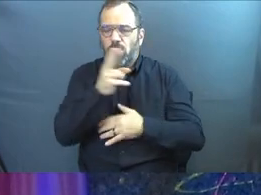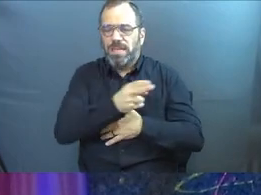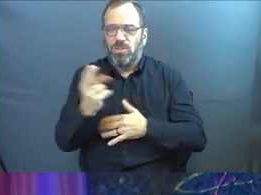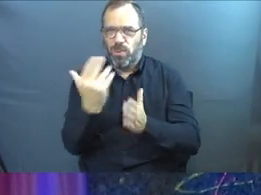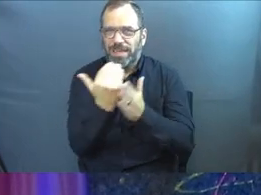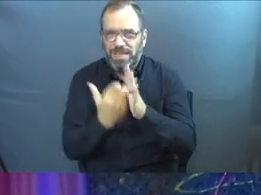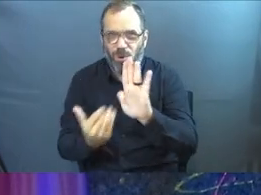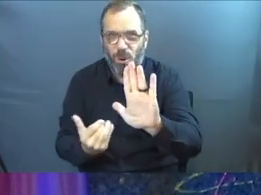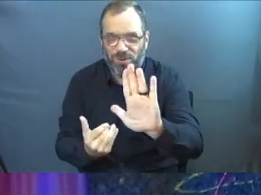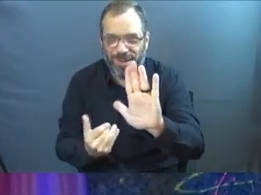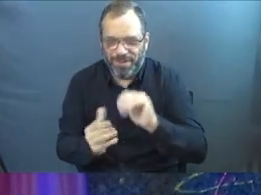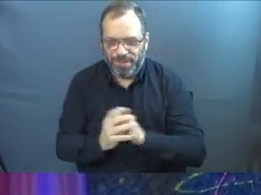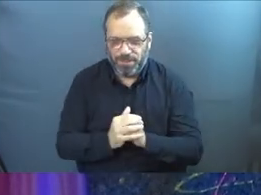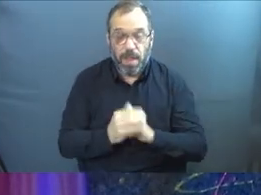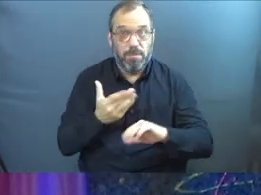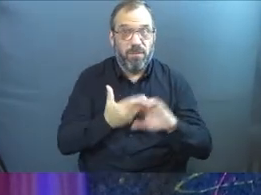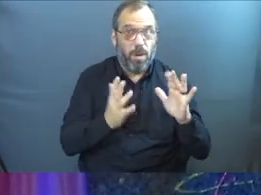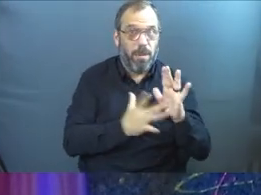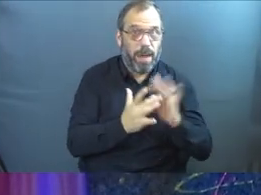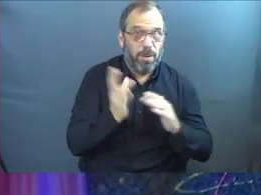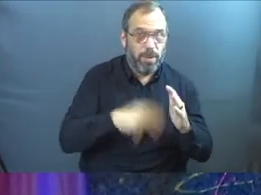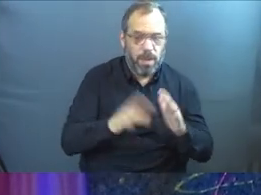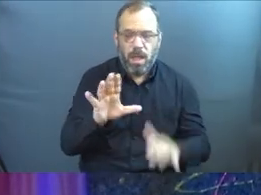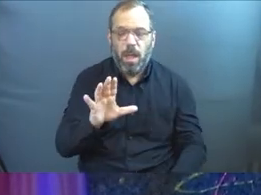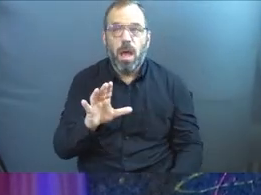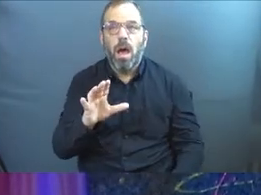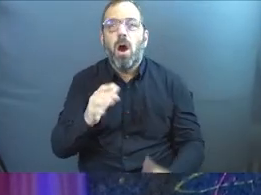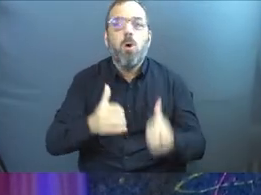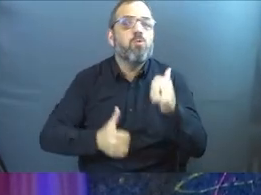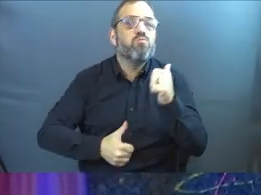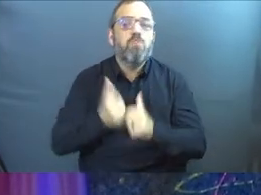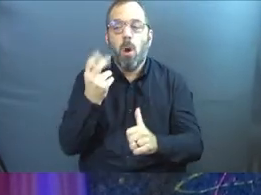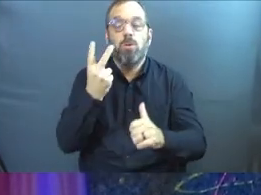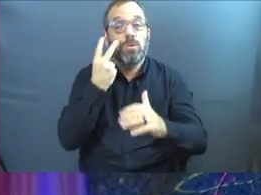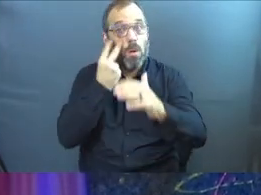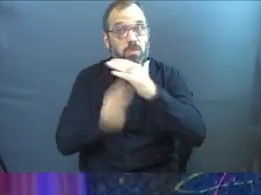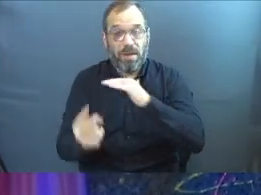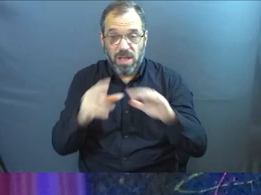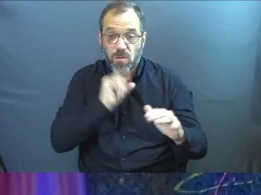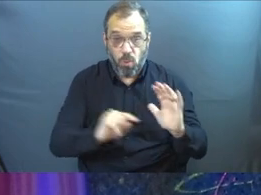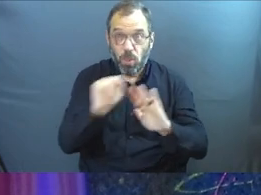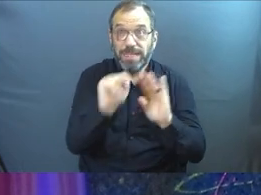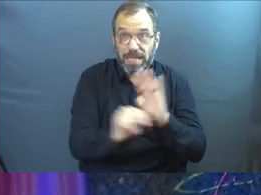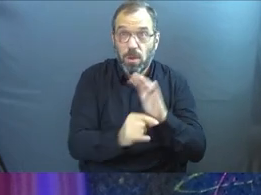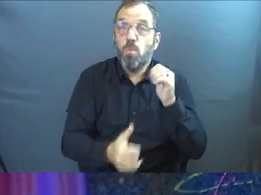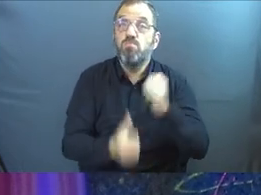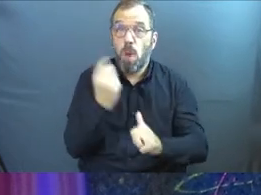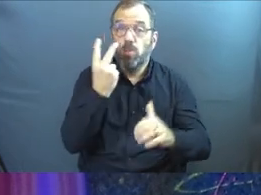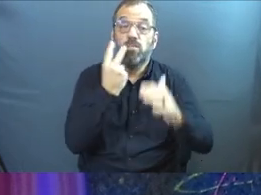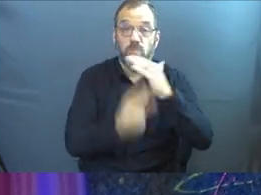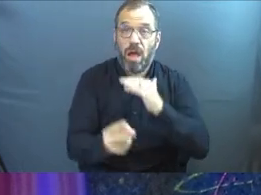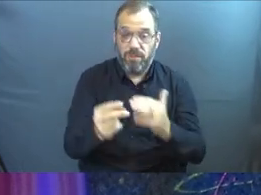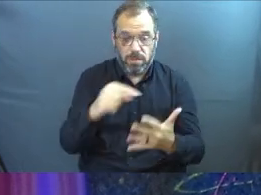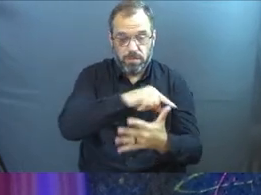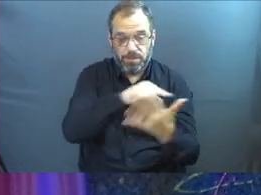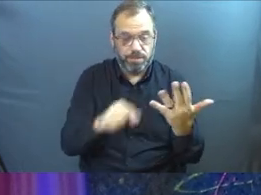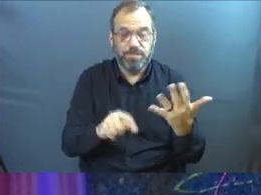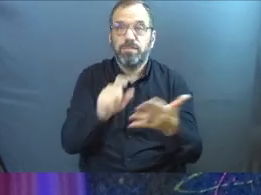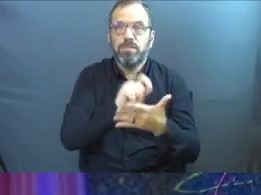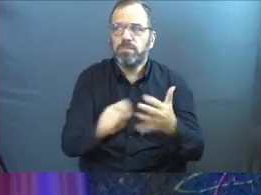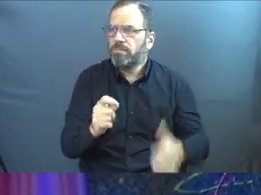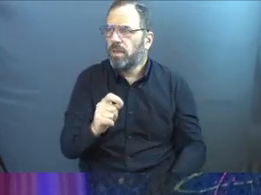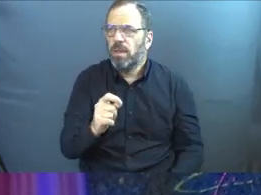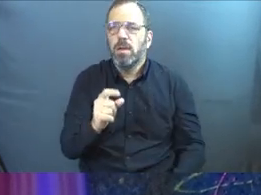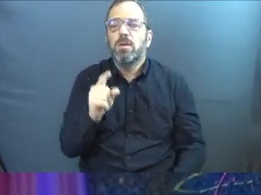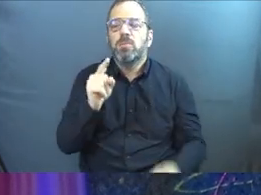history lesson, right before we read the scripture here, is most prophets that you'll read in the Old Testament, they write